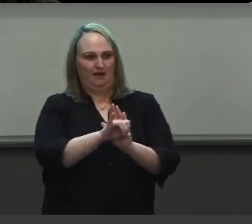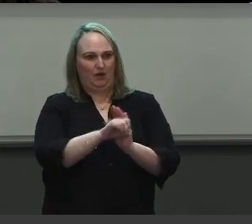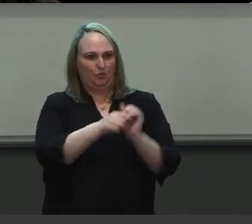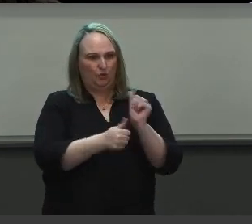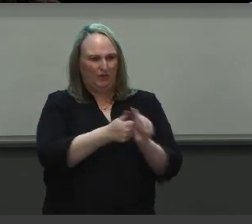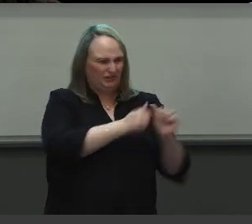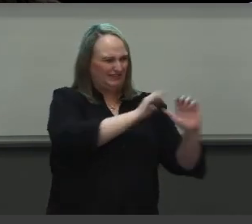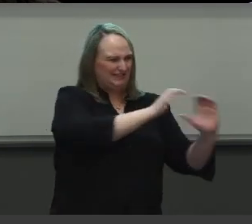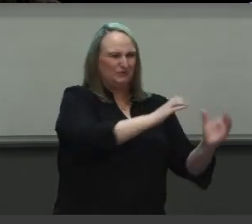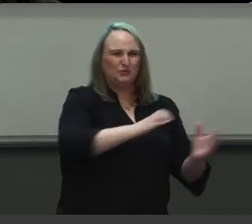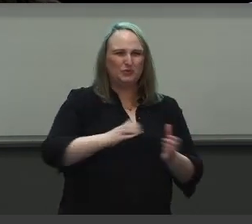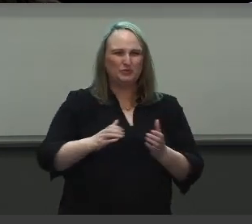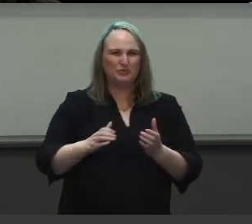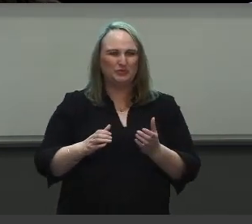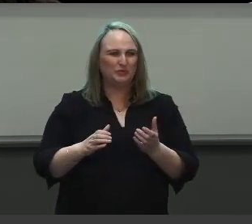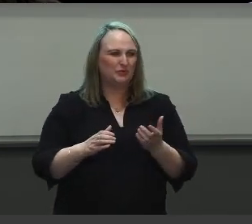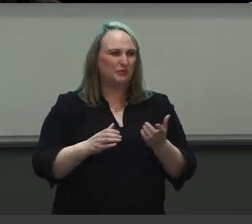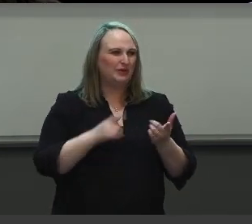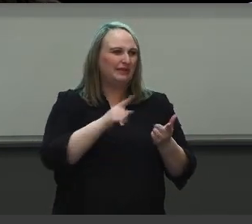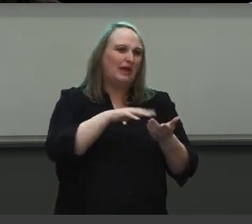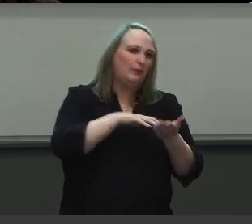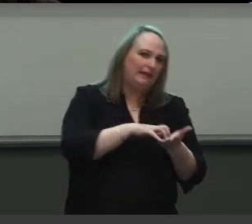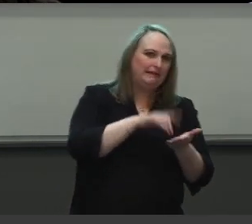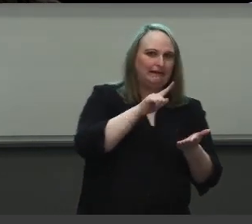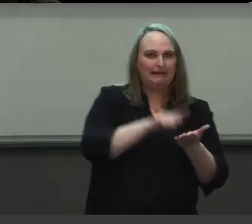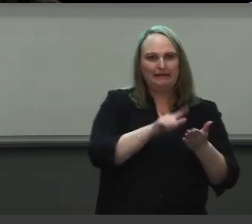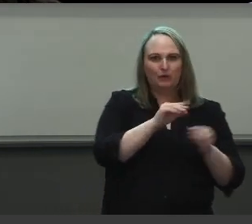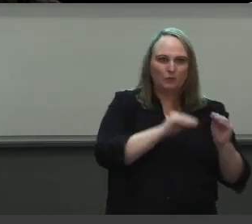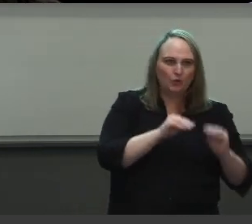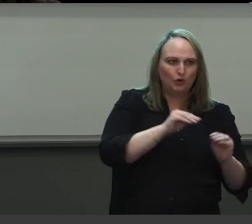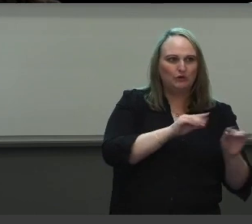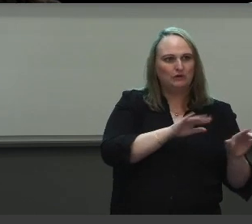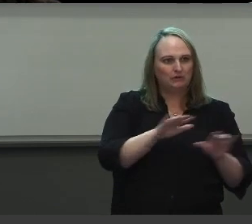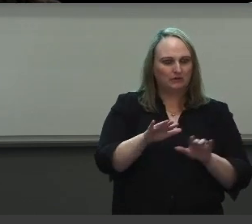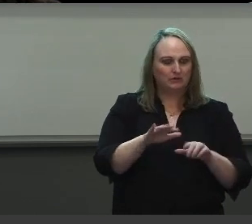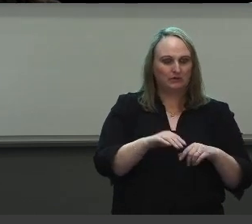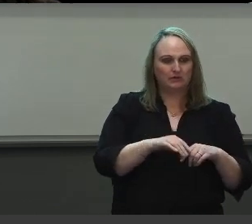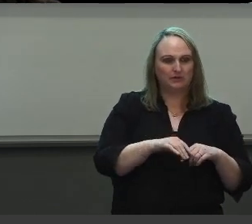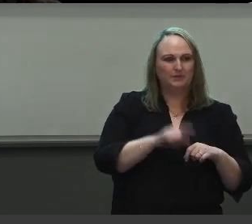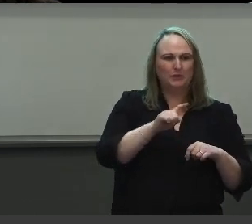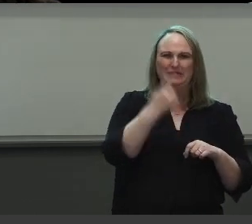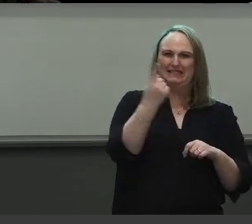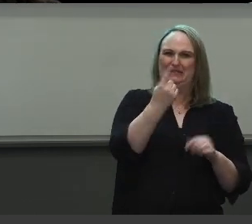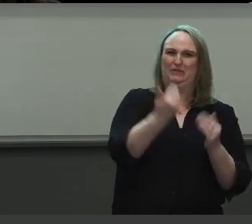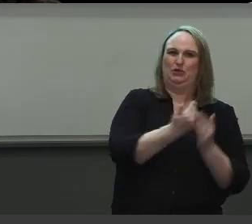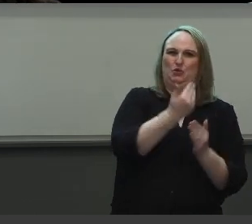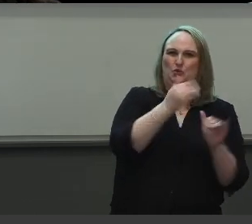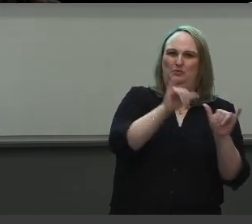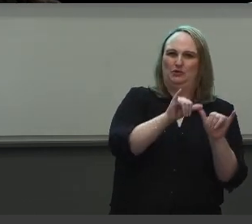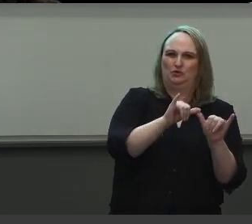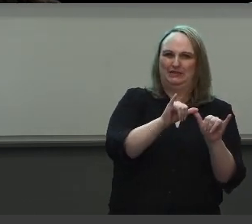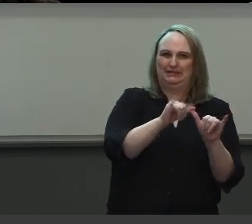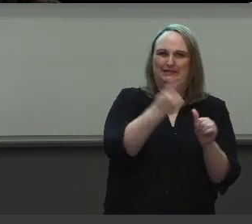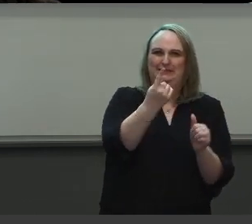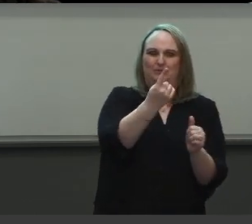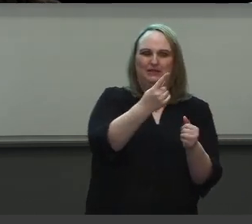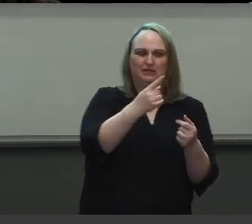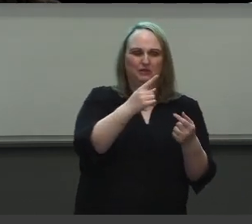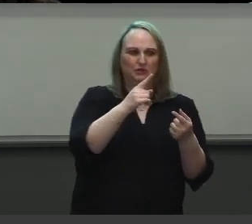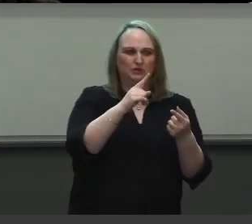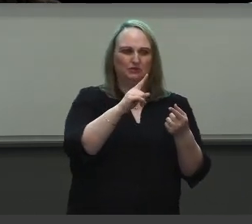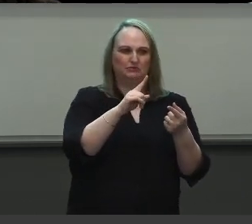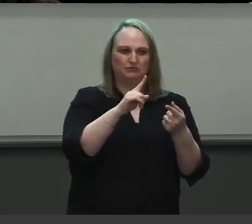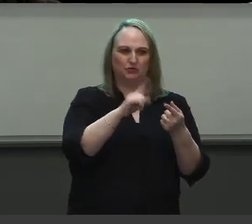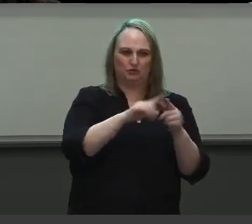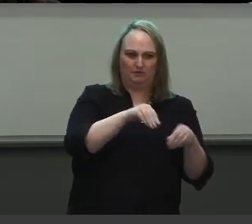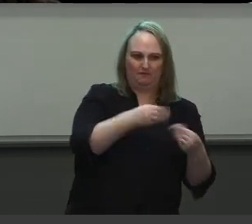the weak and low motor, that we would need kind of a new measure, at least a new measurement approach clinically to do that.